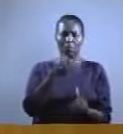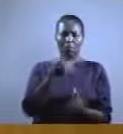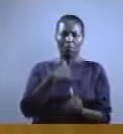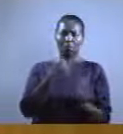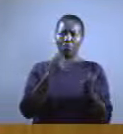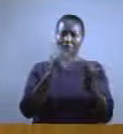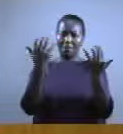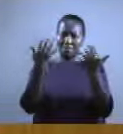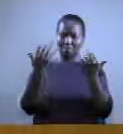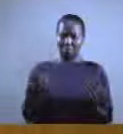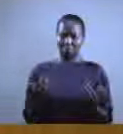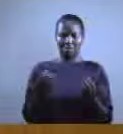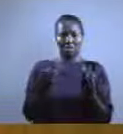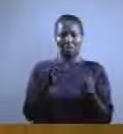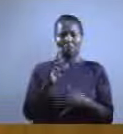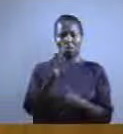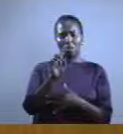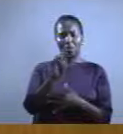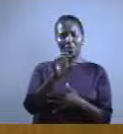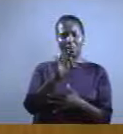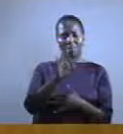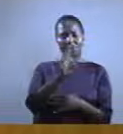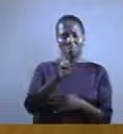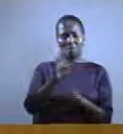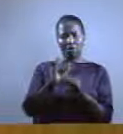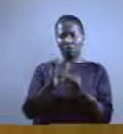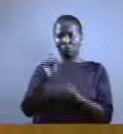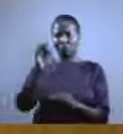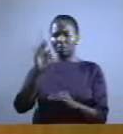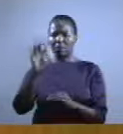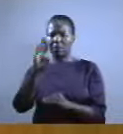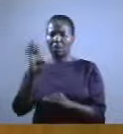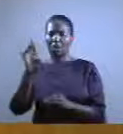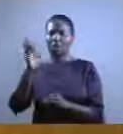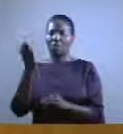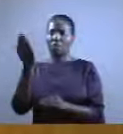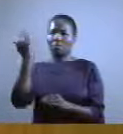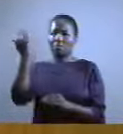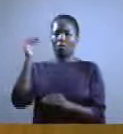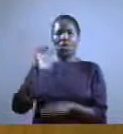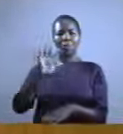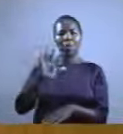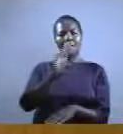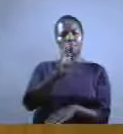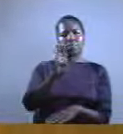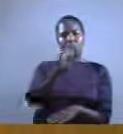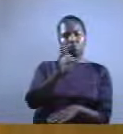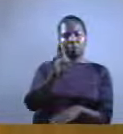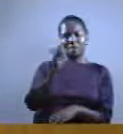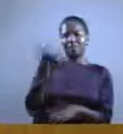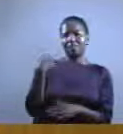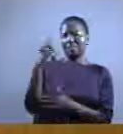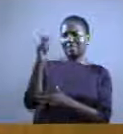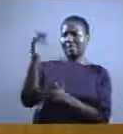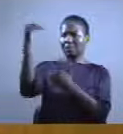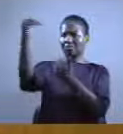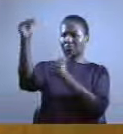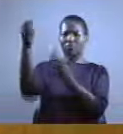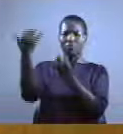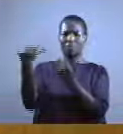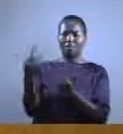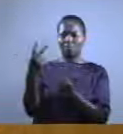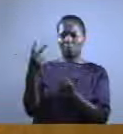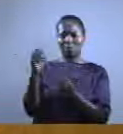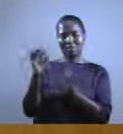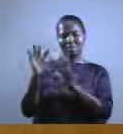example, of 1.3 billion to 3 billion is significantly less than the original 5 billion tax losses budgeted in 2010. And the